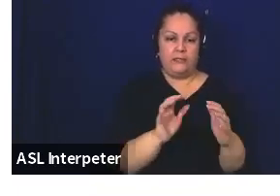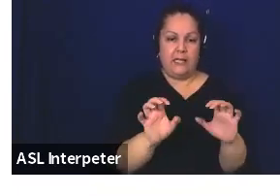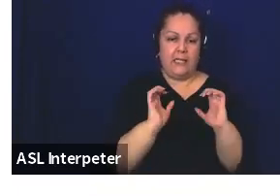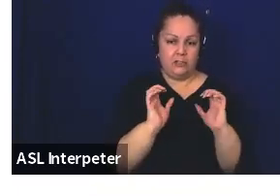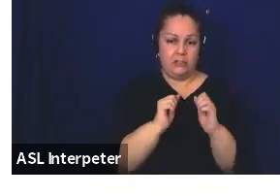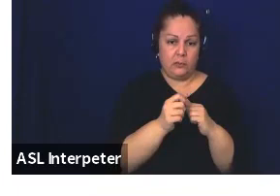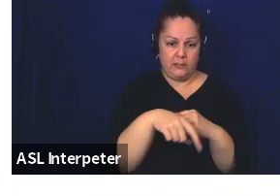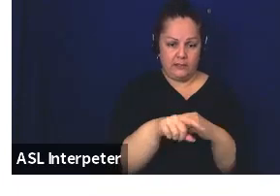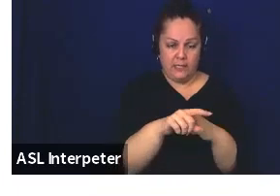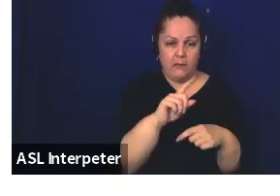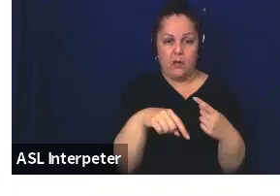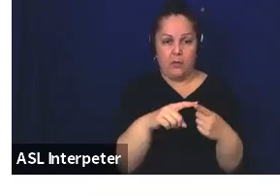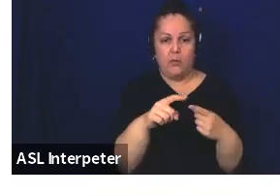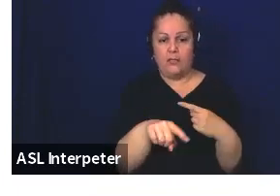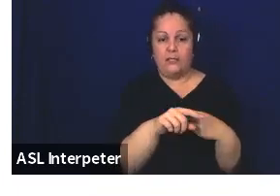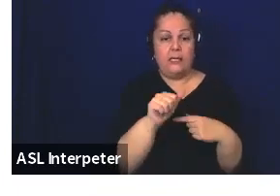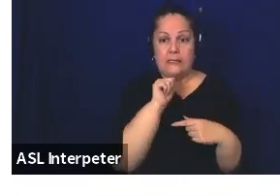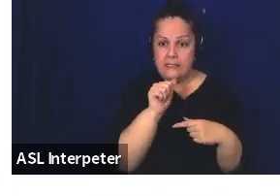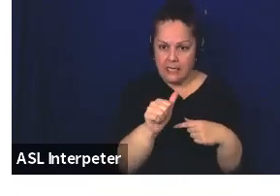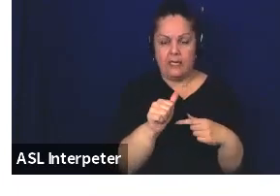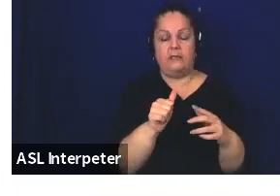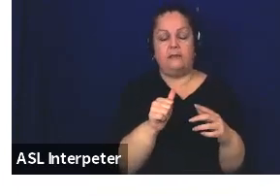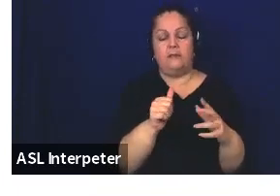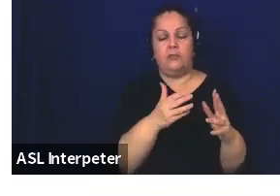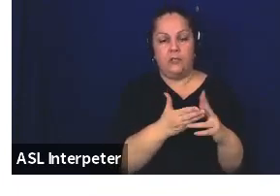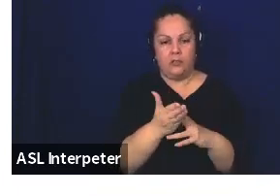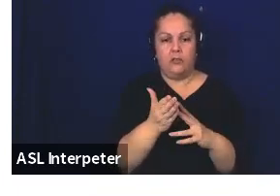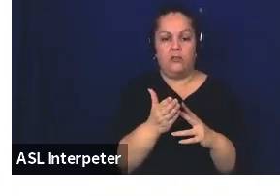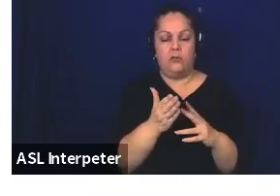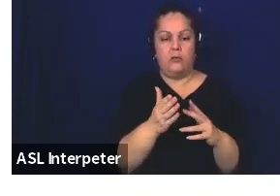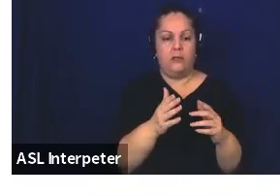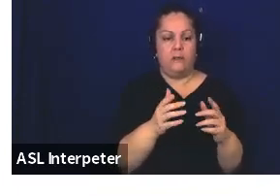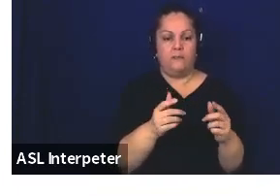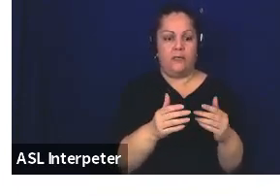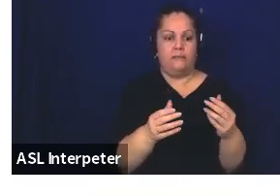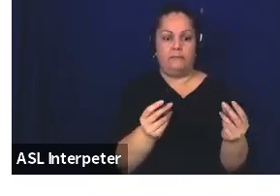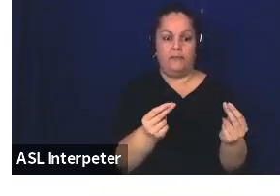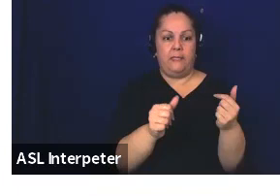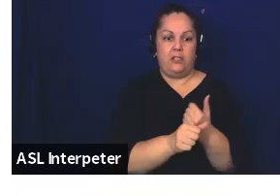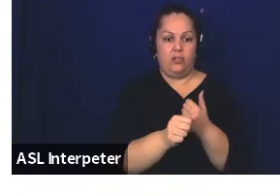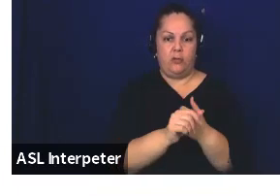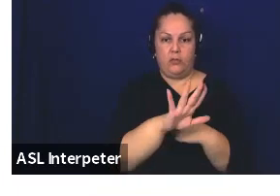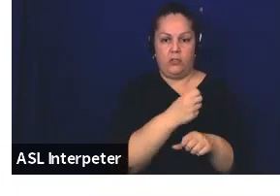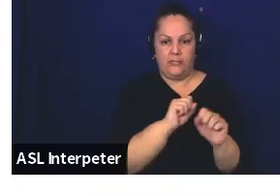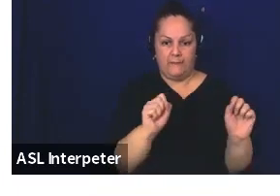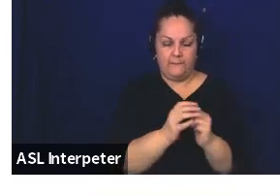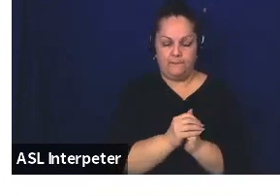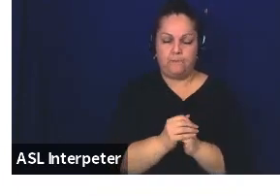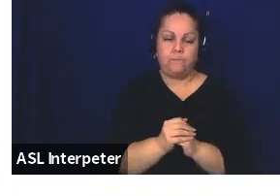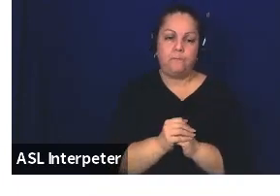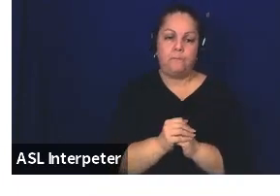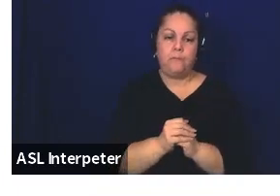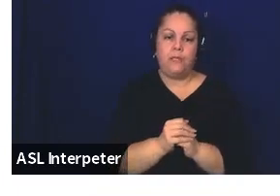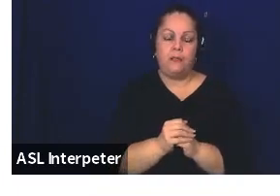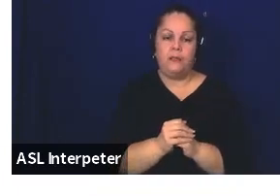them when they are not experiencing any immediate threats to their safety. And we